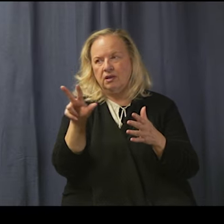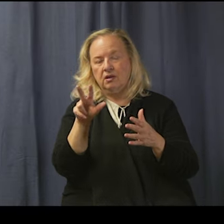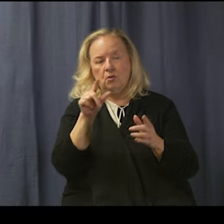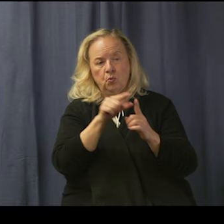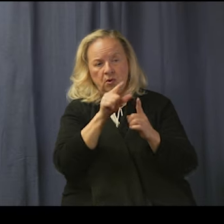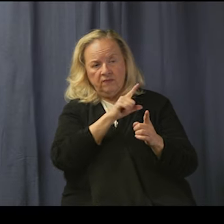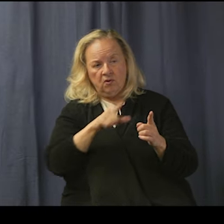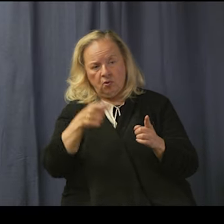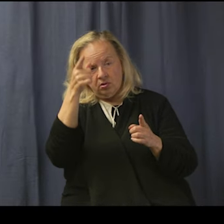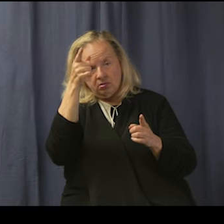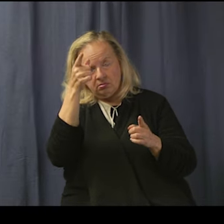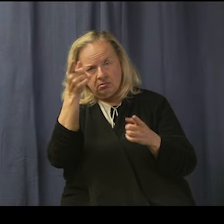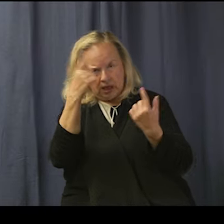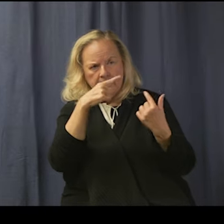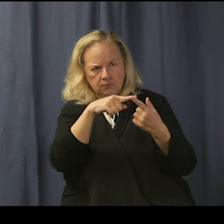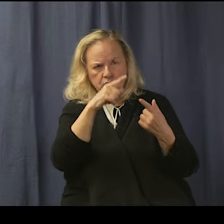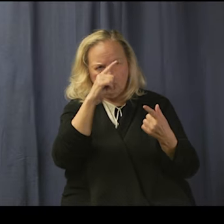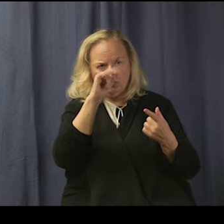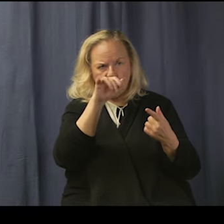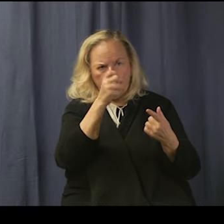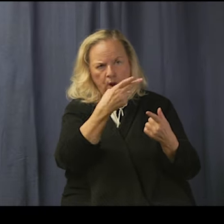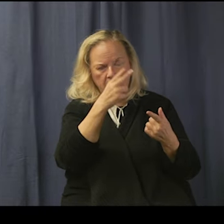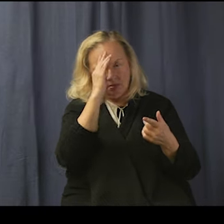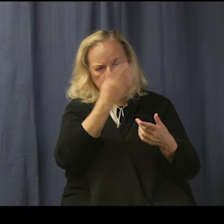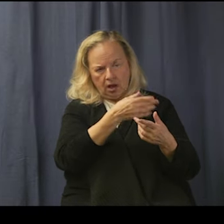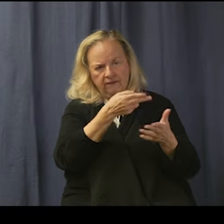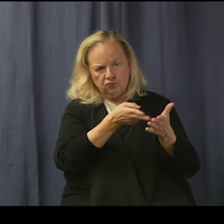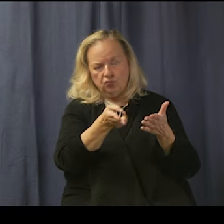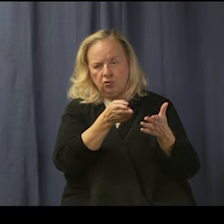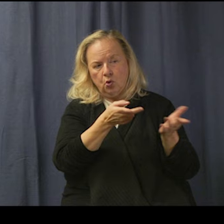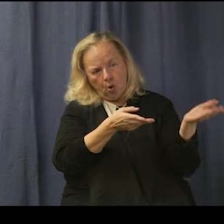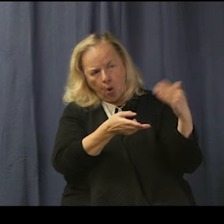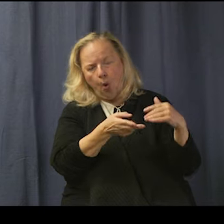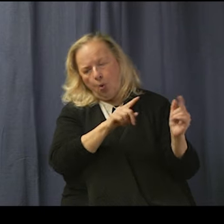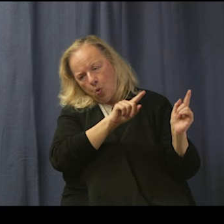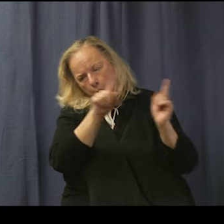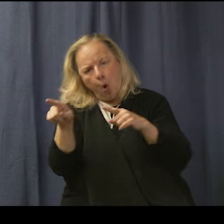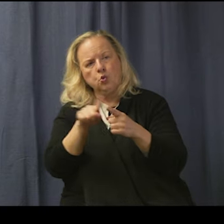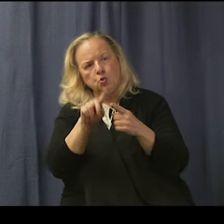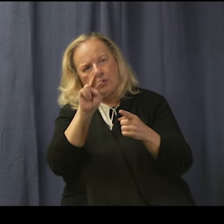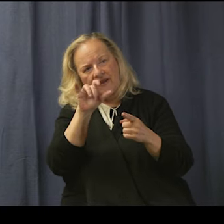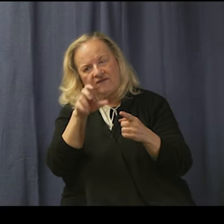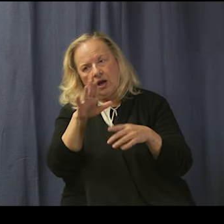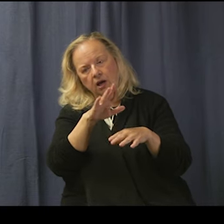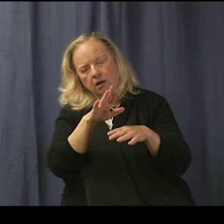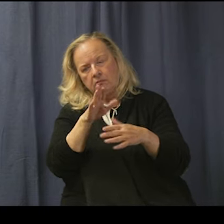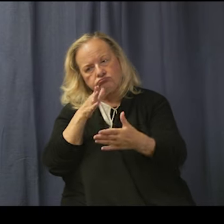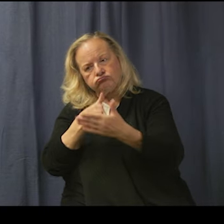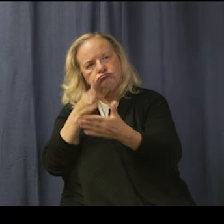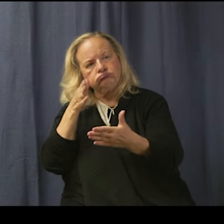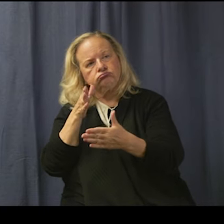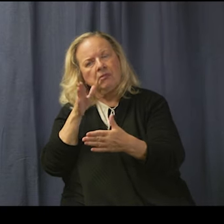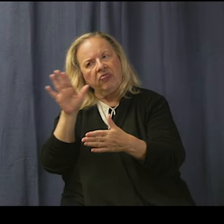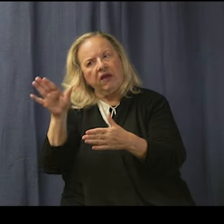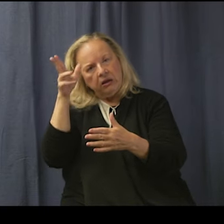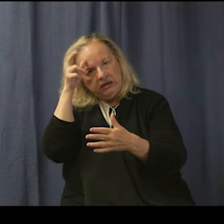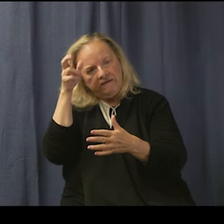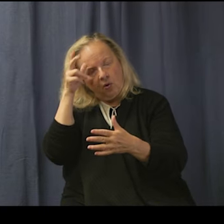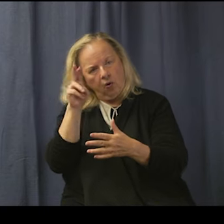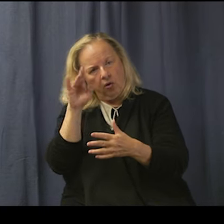the son of truth, saying, arise, go to Nineveh, that great city, and call out against it for their